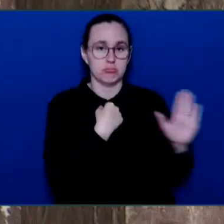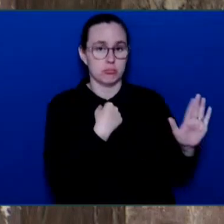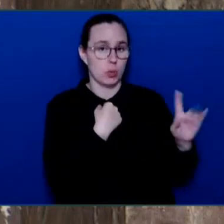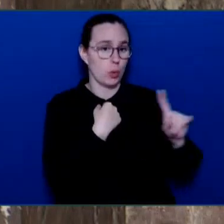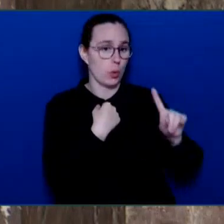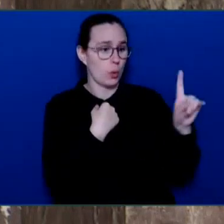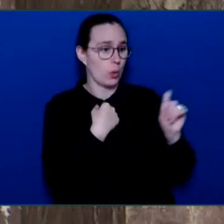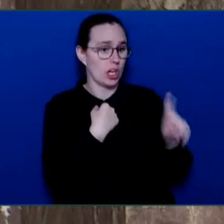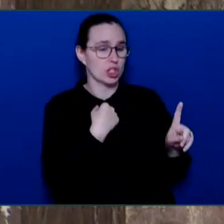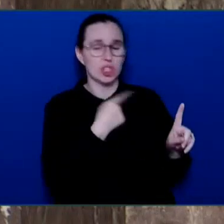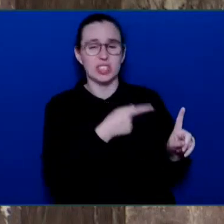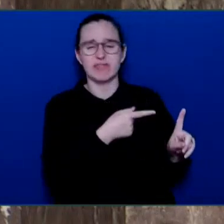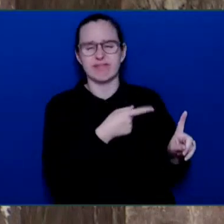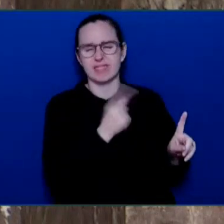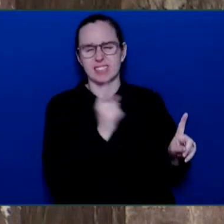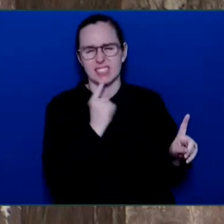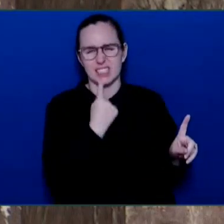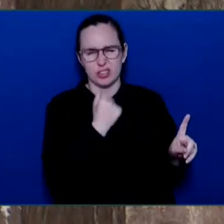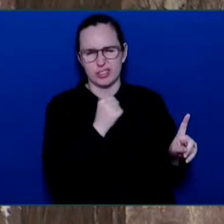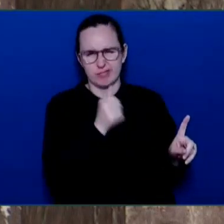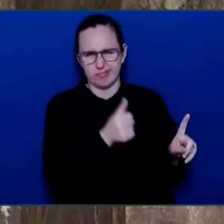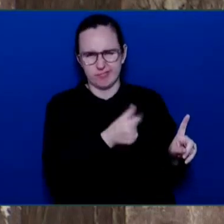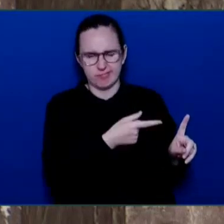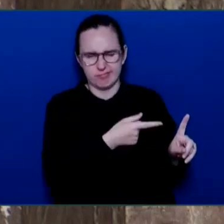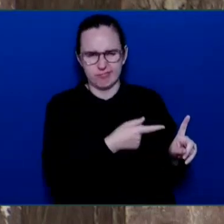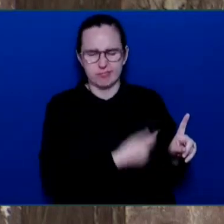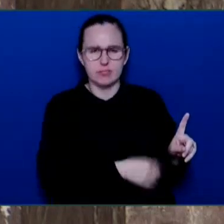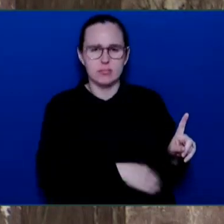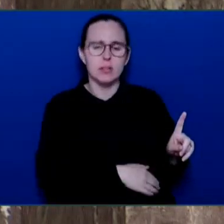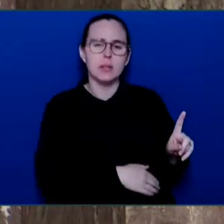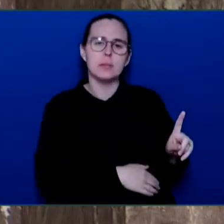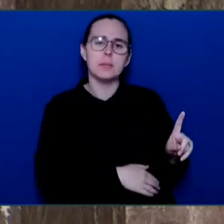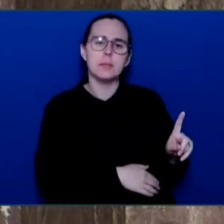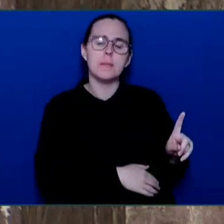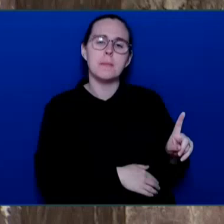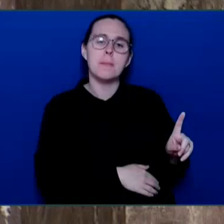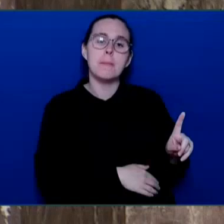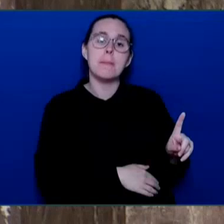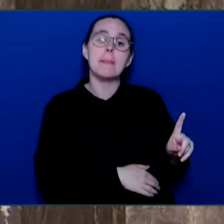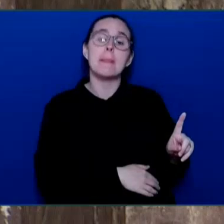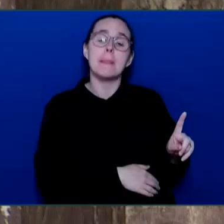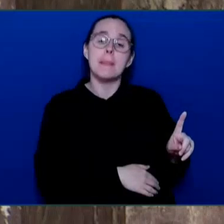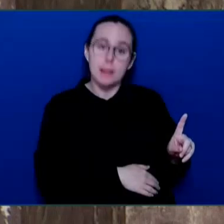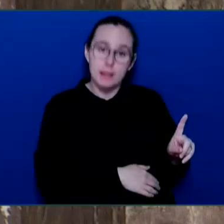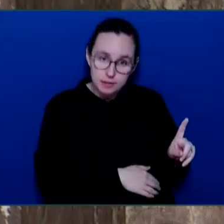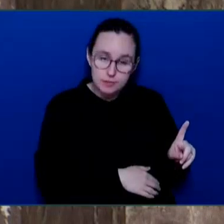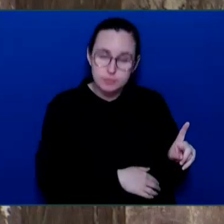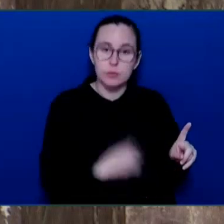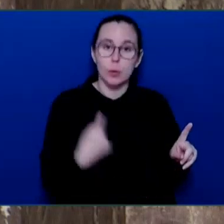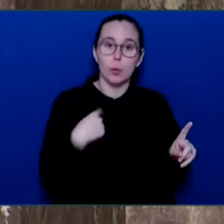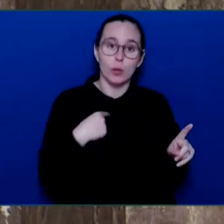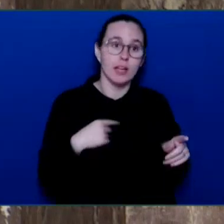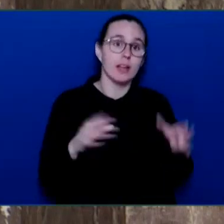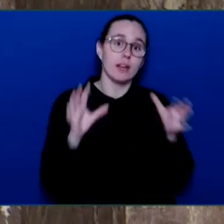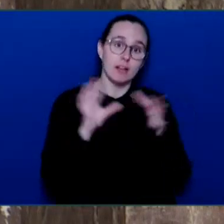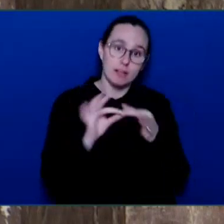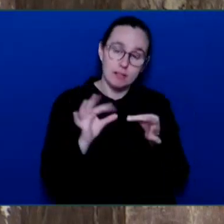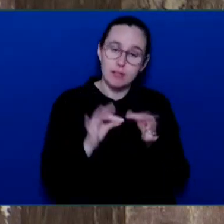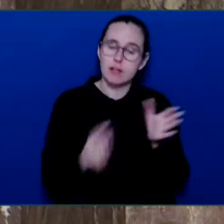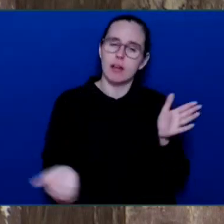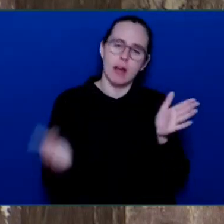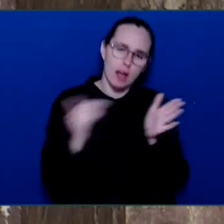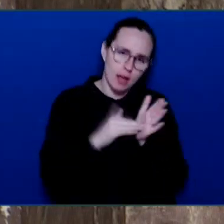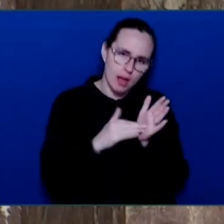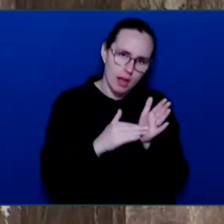Members. Honourable Speaker, here's what we have said consistently, and I'll say it again. The private sector has a role to play in